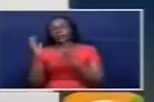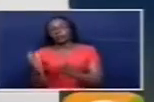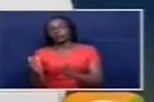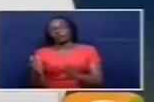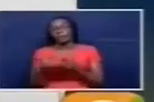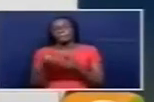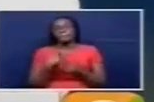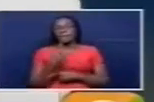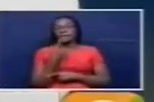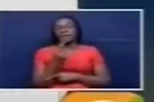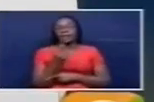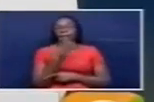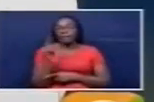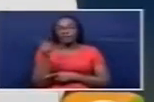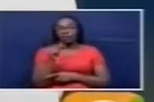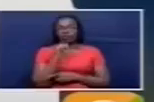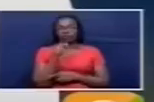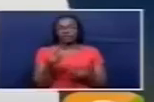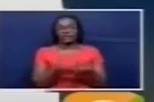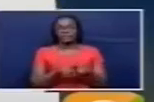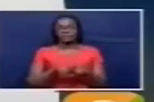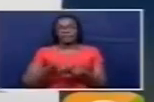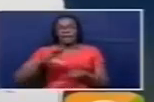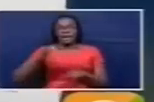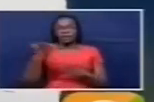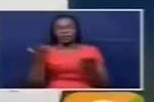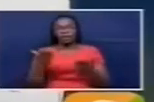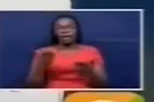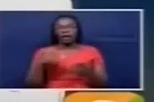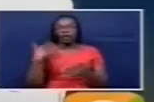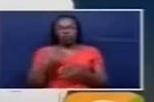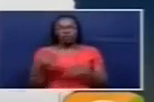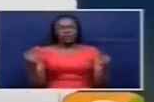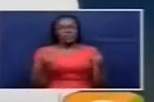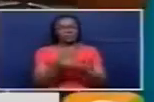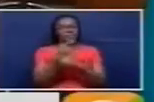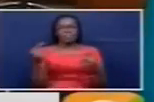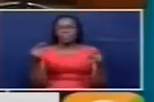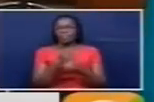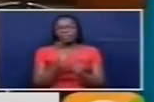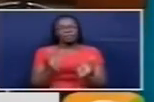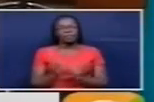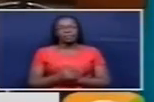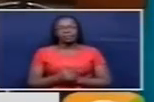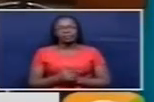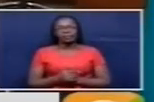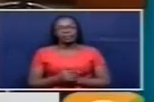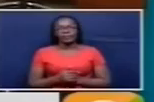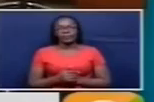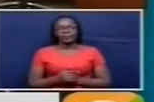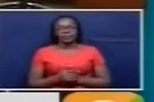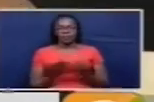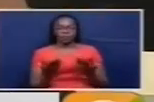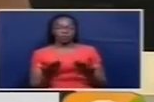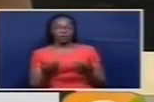be a city where that it's just chaotic. Right. And campaigns tend to be, let's get into campaigns. You